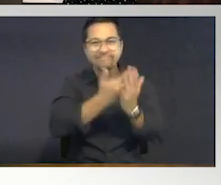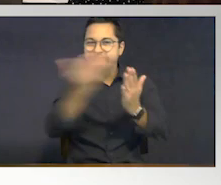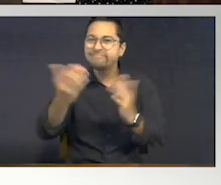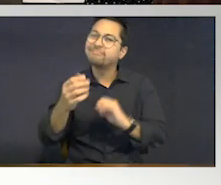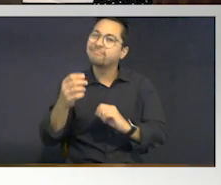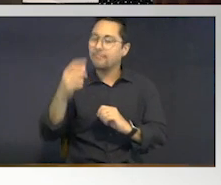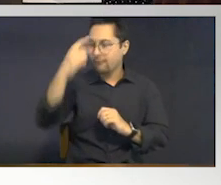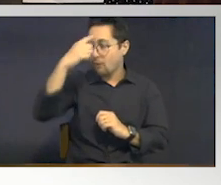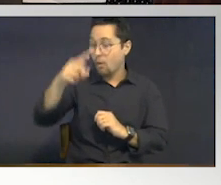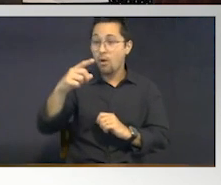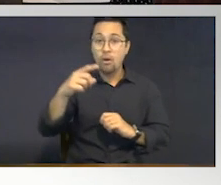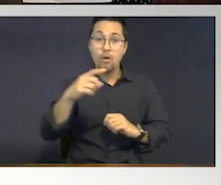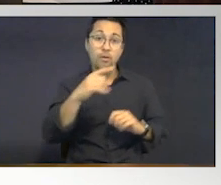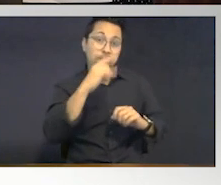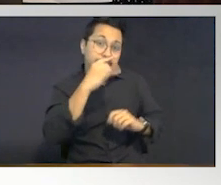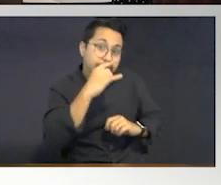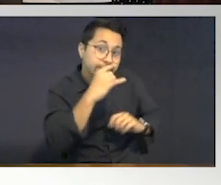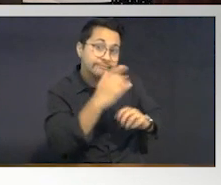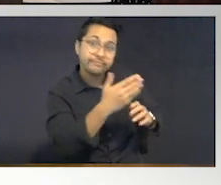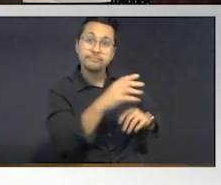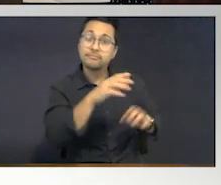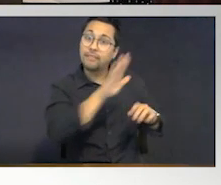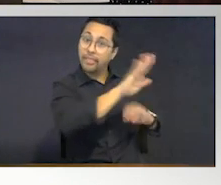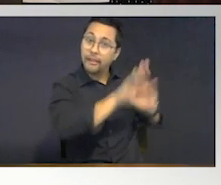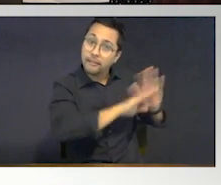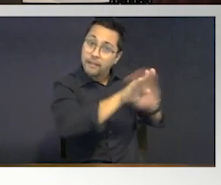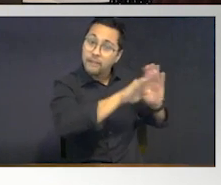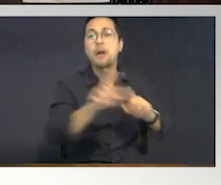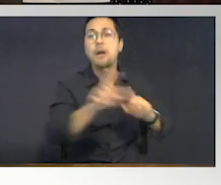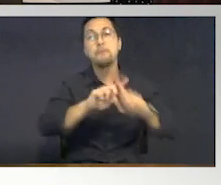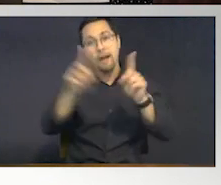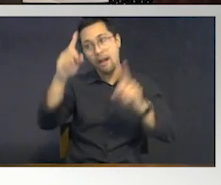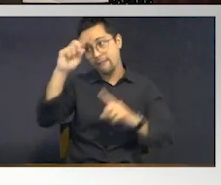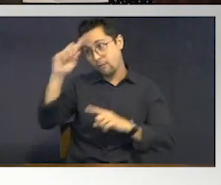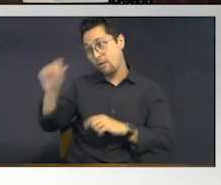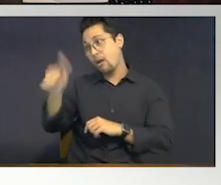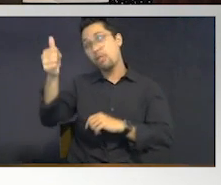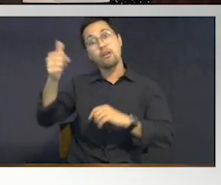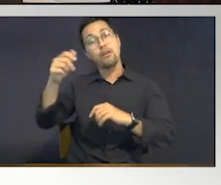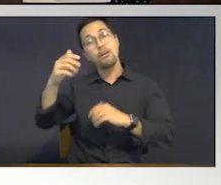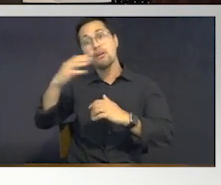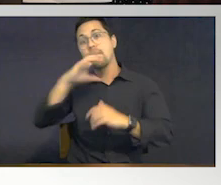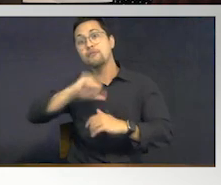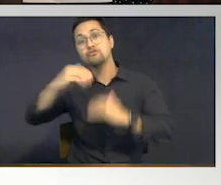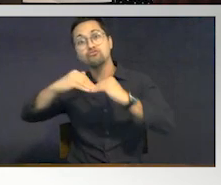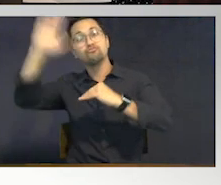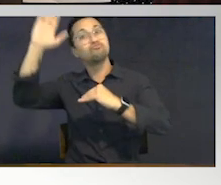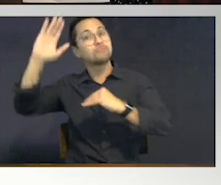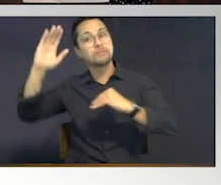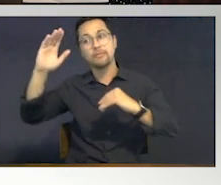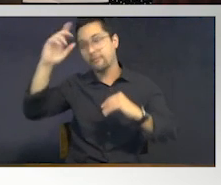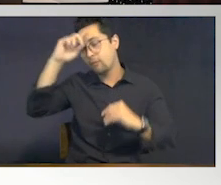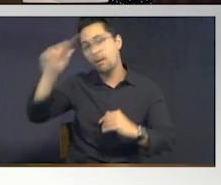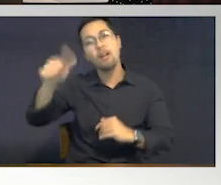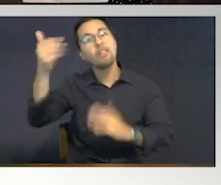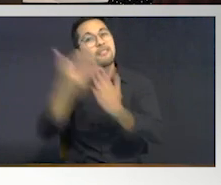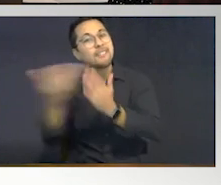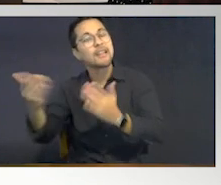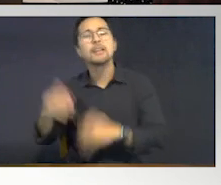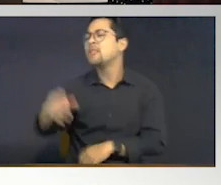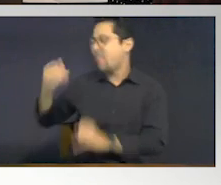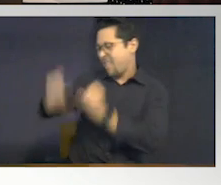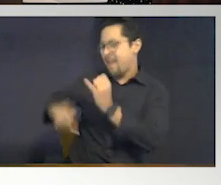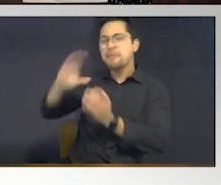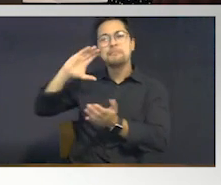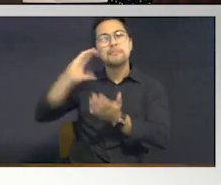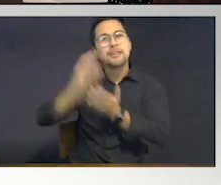for not only infants and toddlers development, but beyond. I'm going to share a lot of good resources and things. And the last picture I have